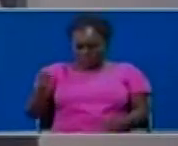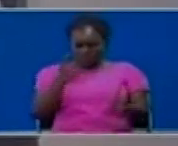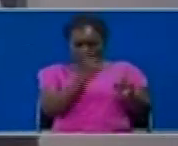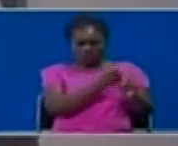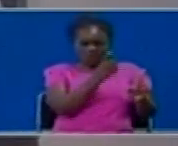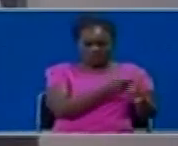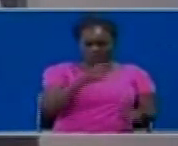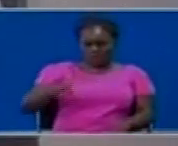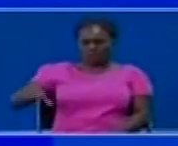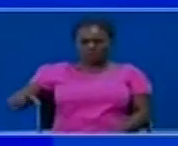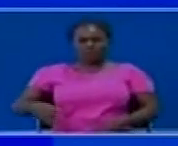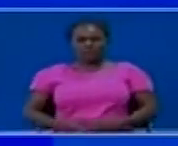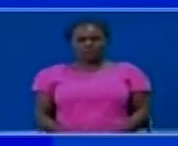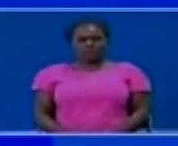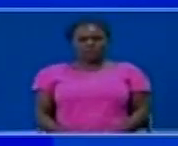of Kwale.